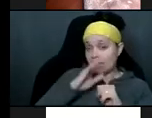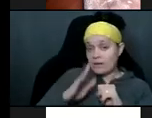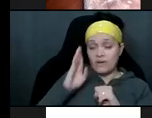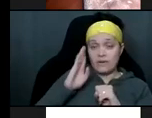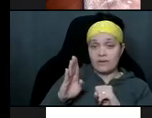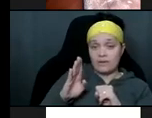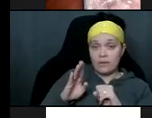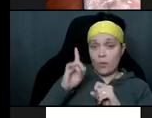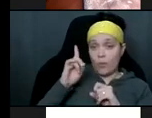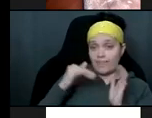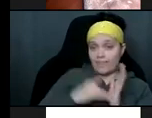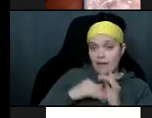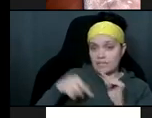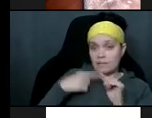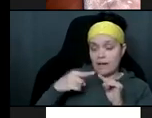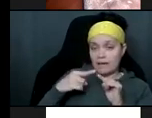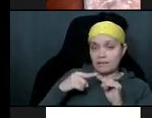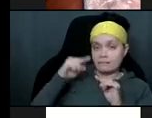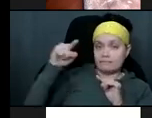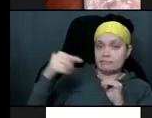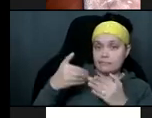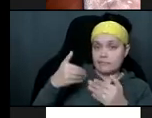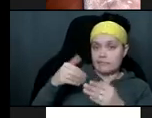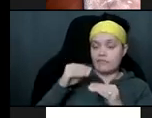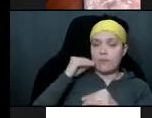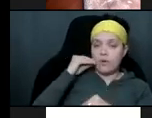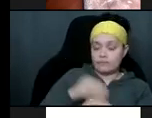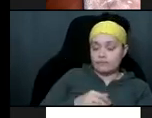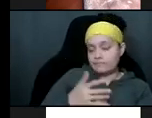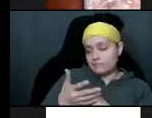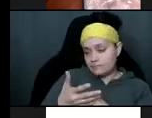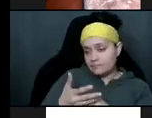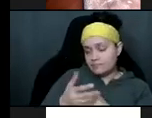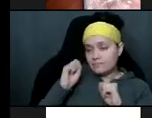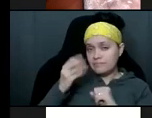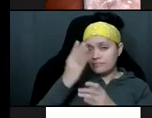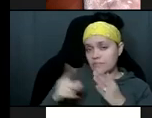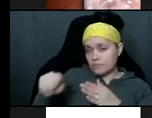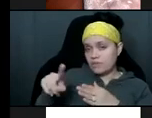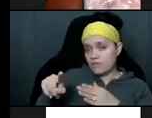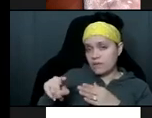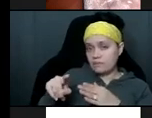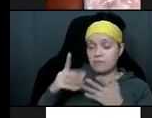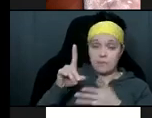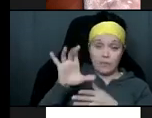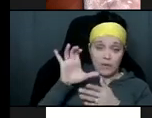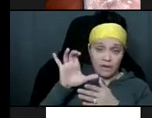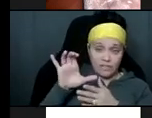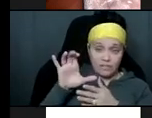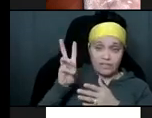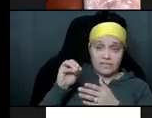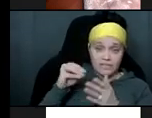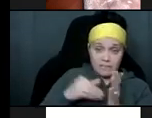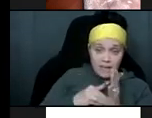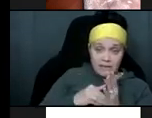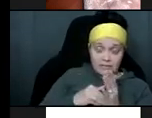been 1,600 miles away from home. Could some of them have never been 160 miles away